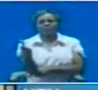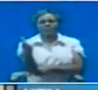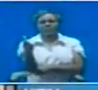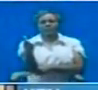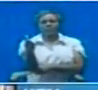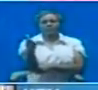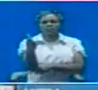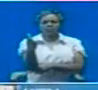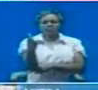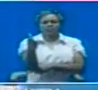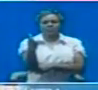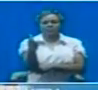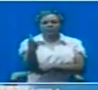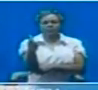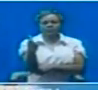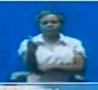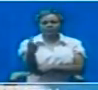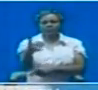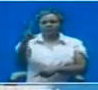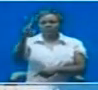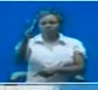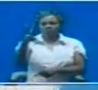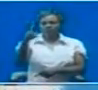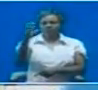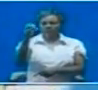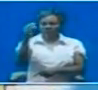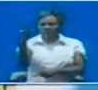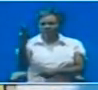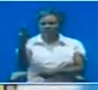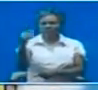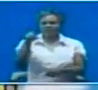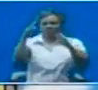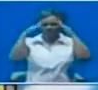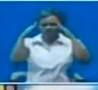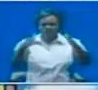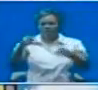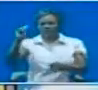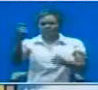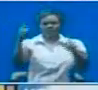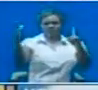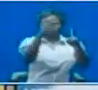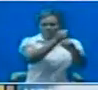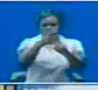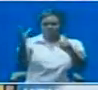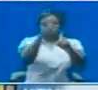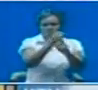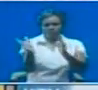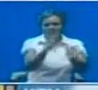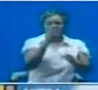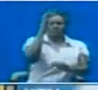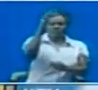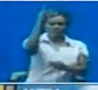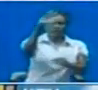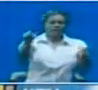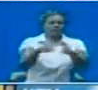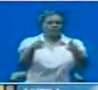that have been leveled against me. The 23-minute speech focused on Kenya's achievements and plans for the future, but it was